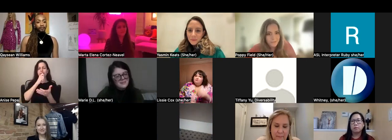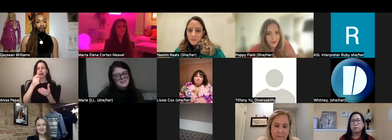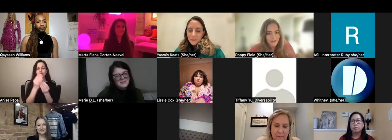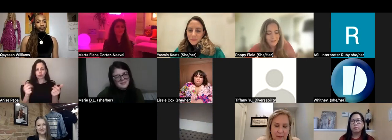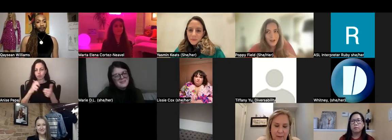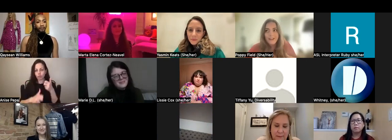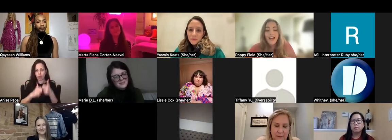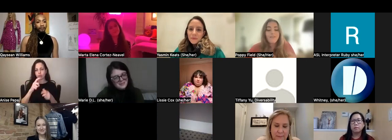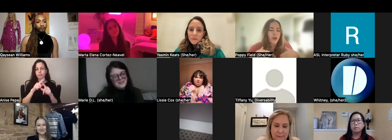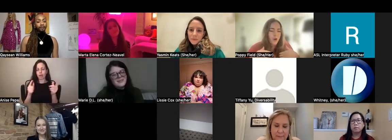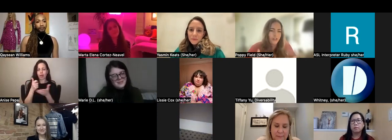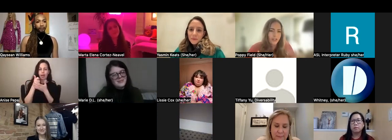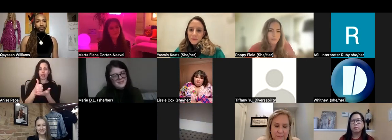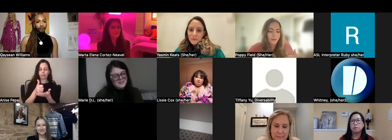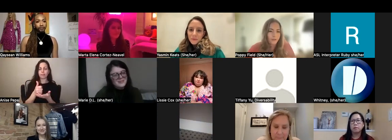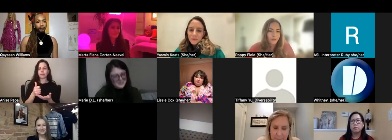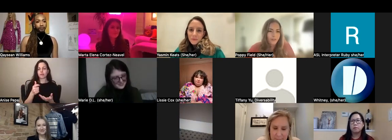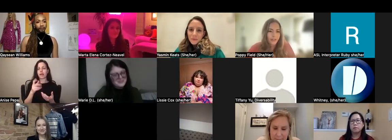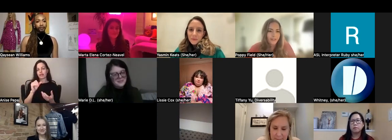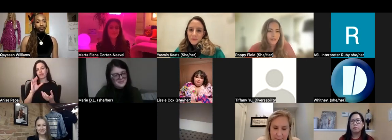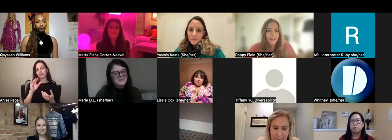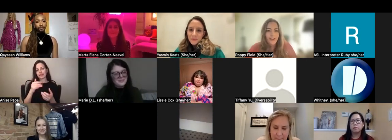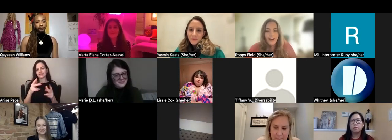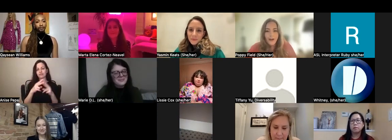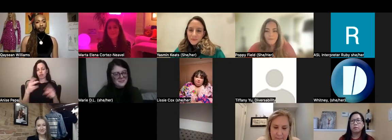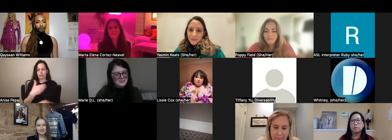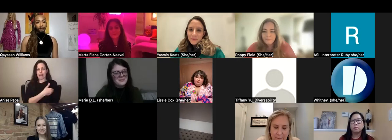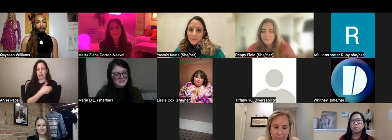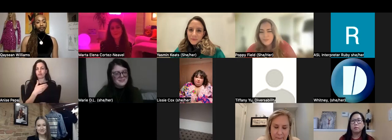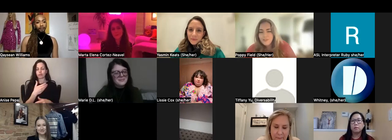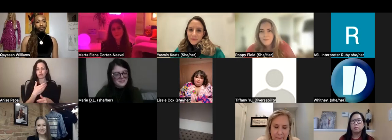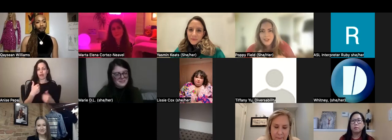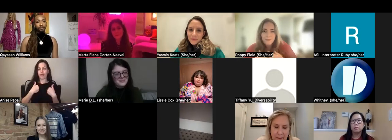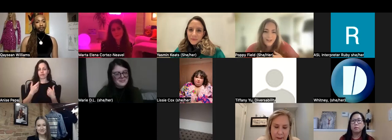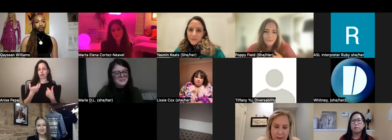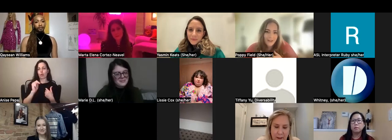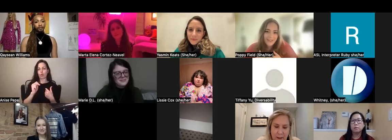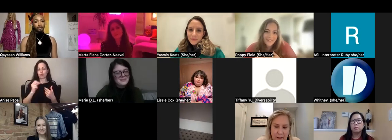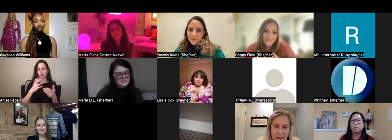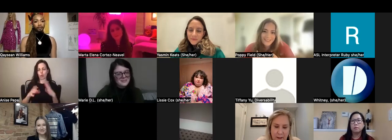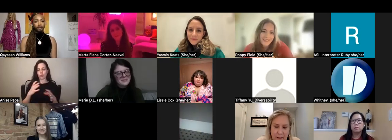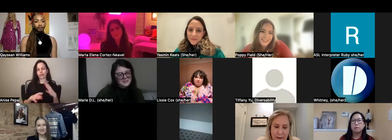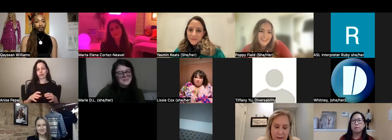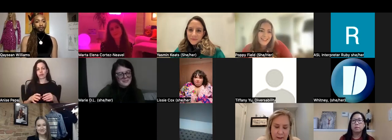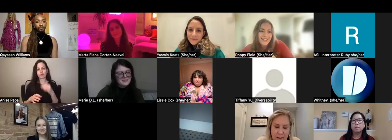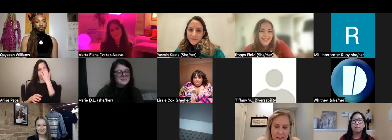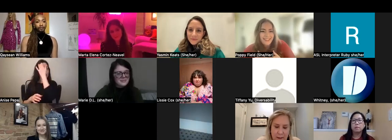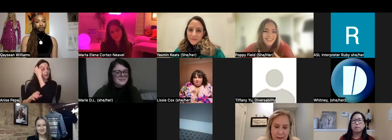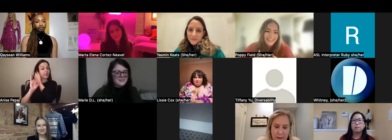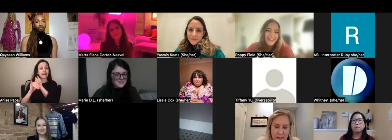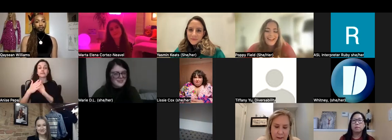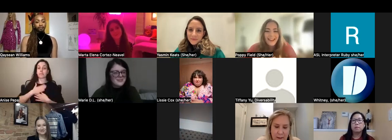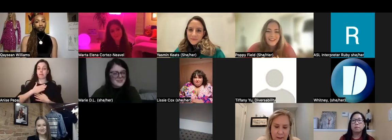very empowering, having that ownership of your clothing. So for me, that's my experience.